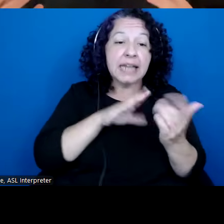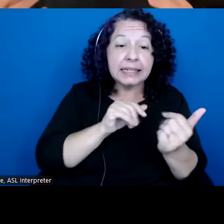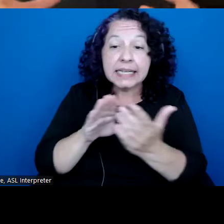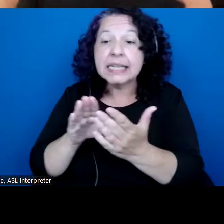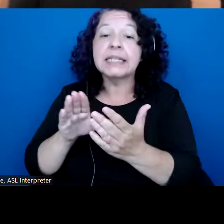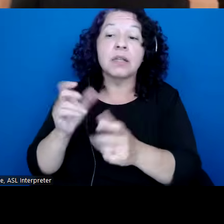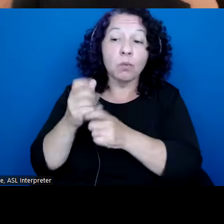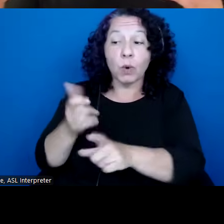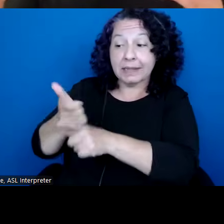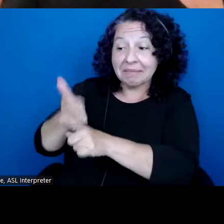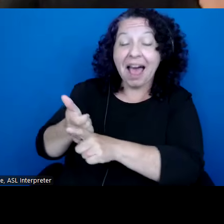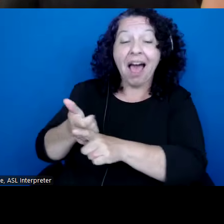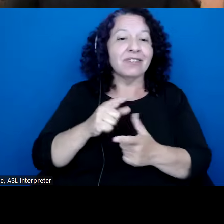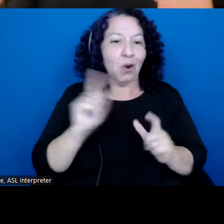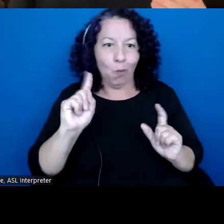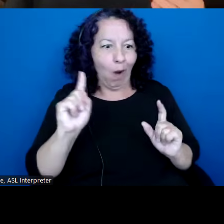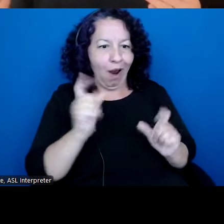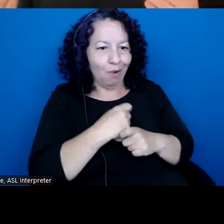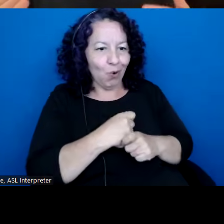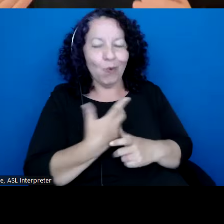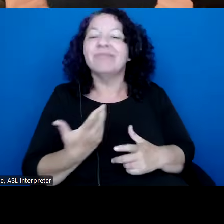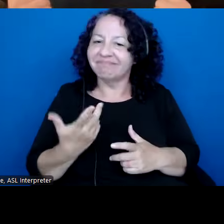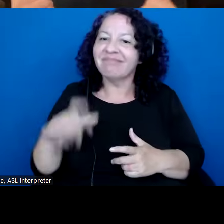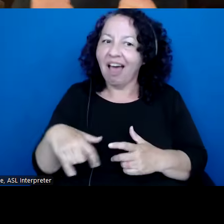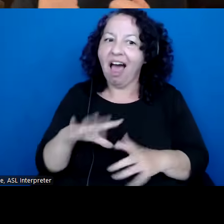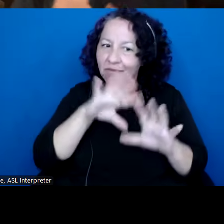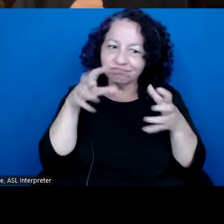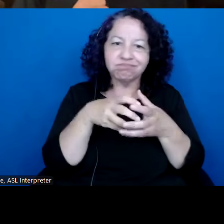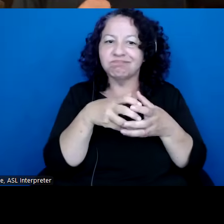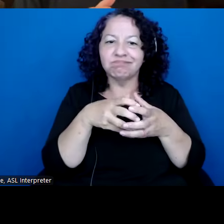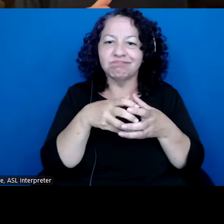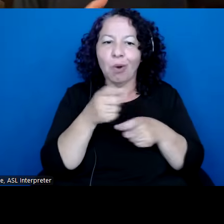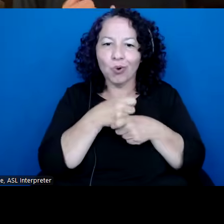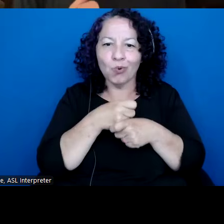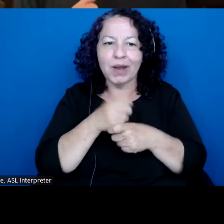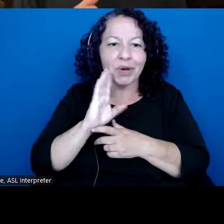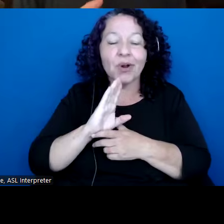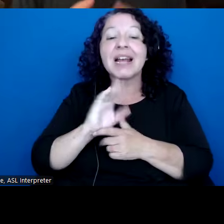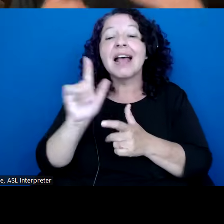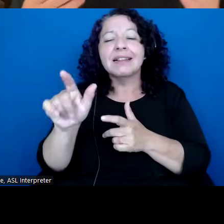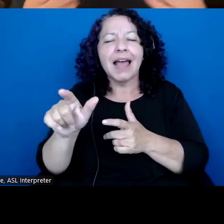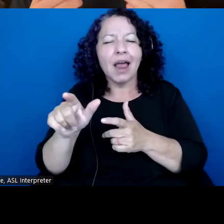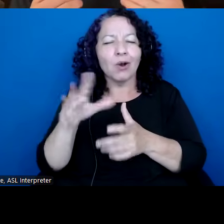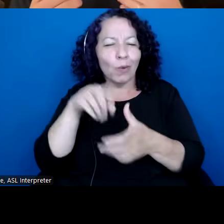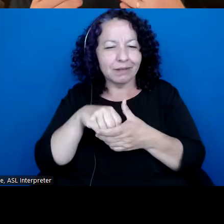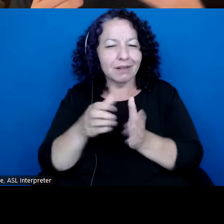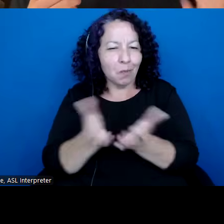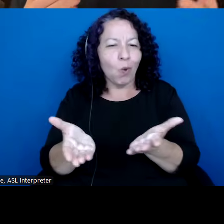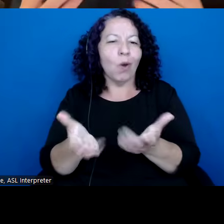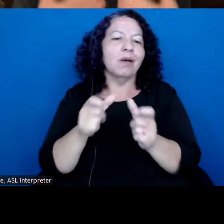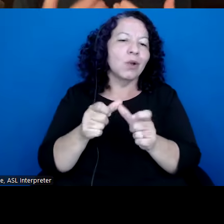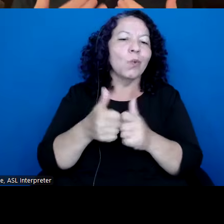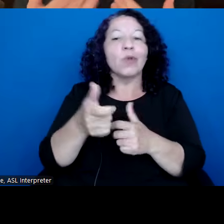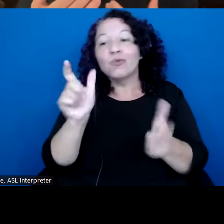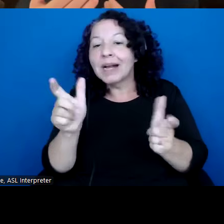brewing spaces. So that's all about brewing. And then for the later part of the book, I move into drinking. So drinkers and drinking practices, and